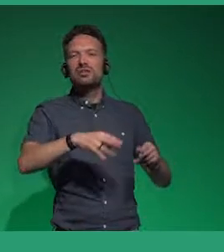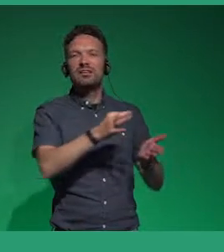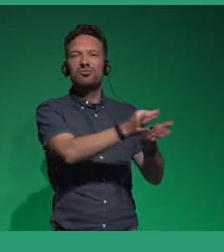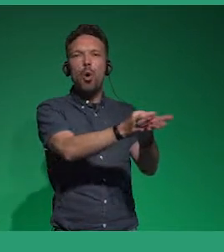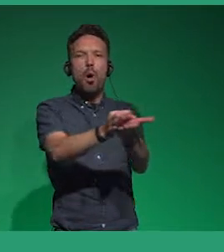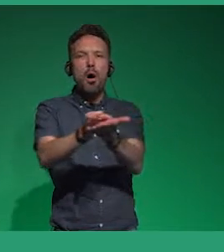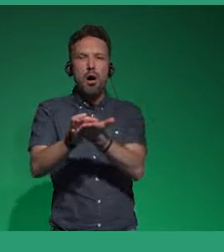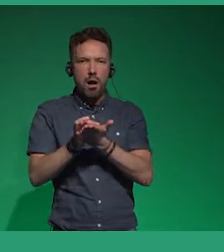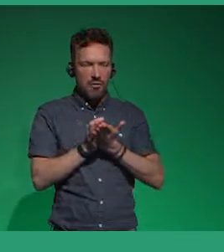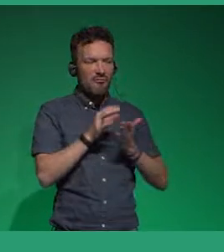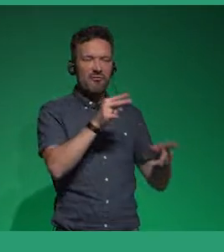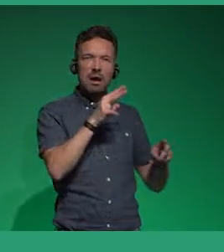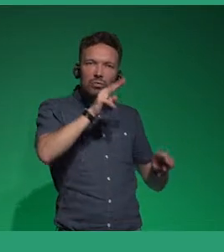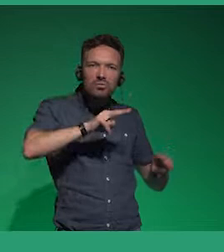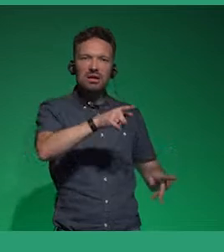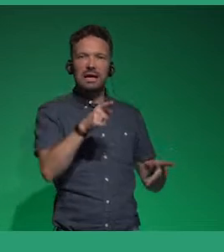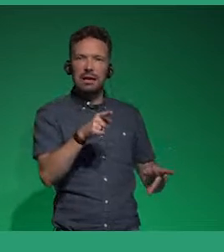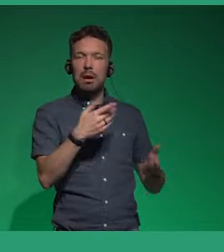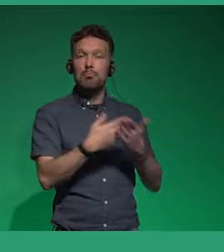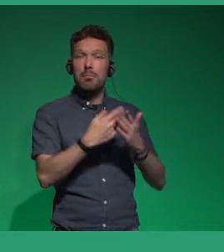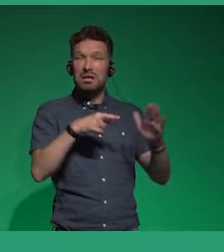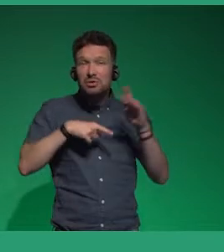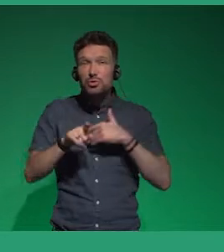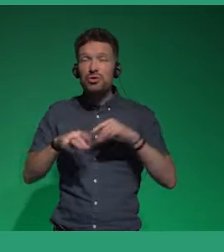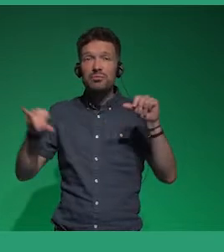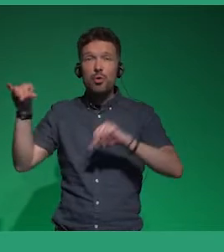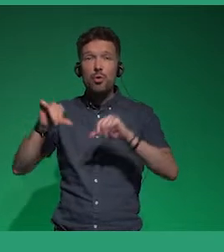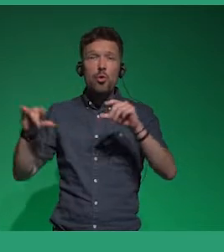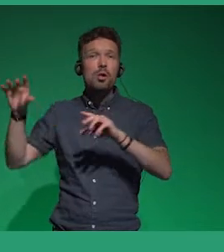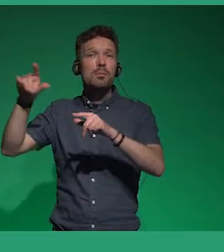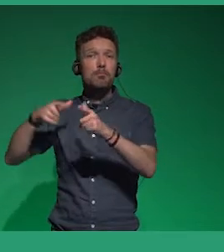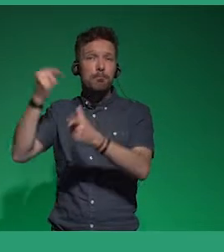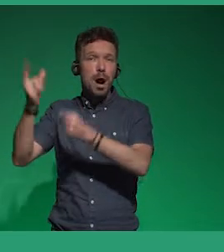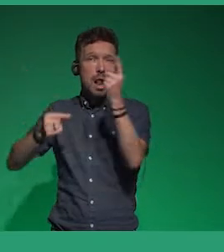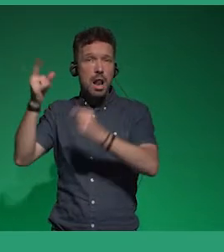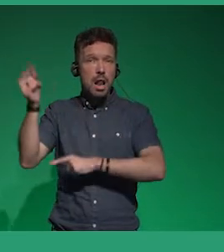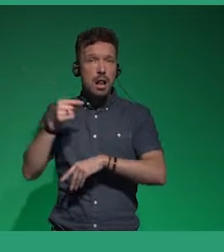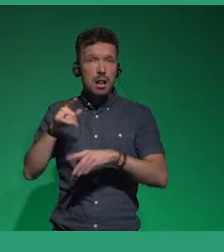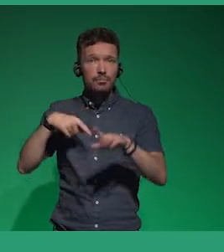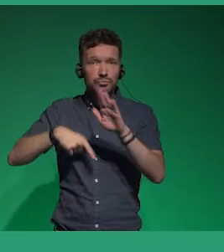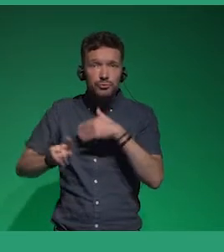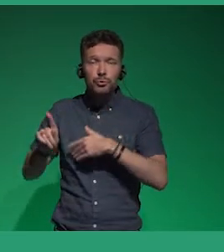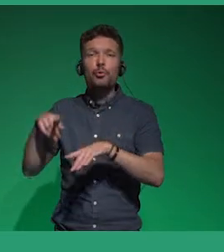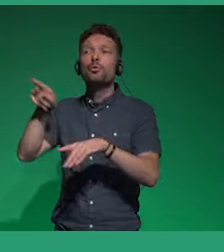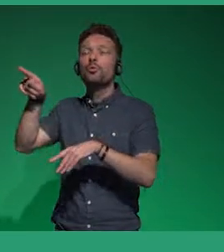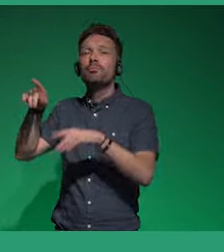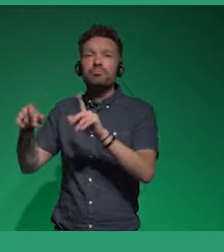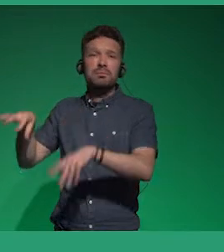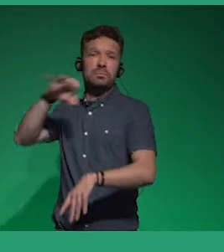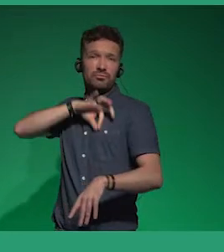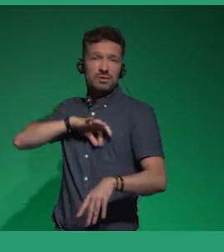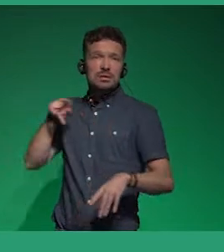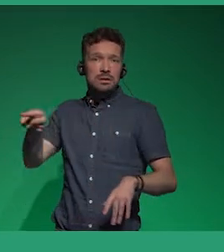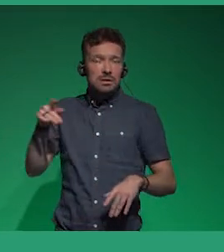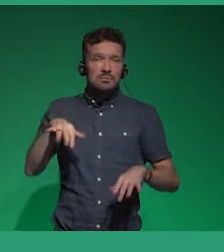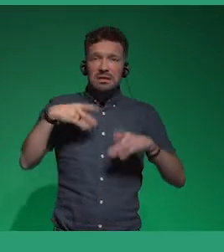were much lower, about 8%, compared to villages based on rubber or villages without much